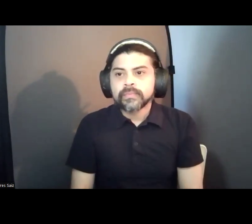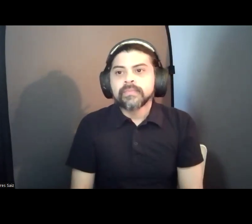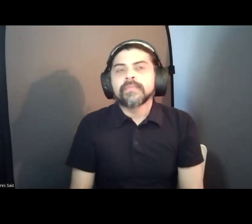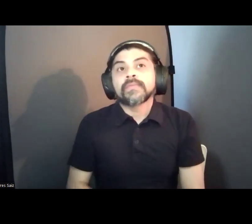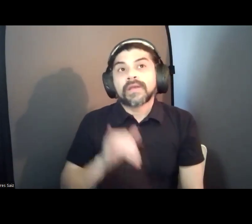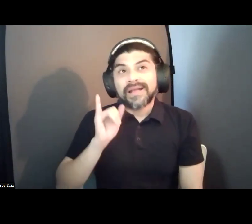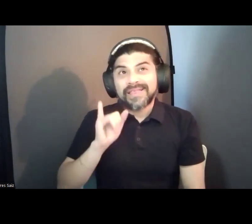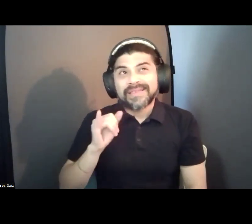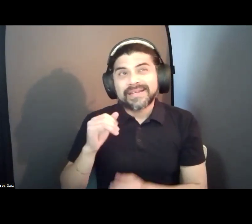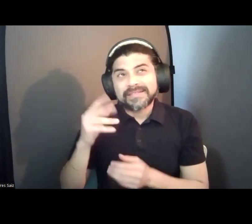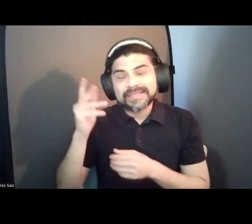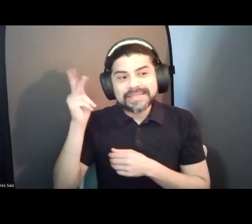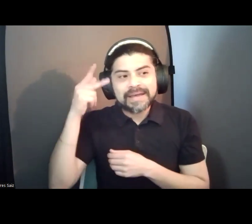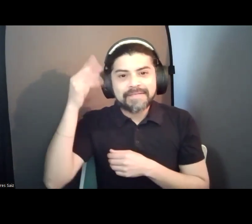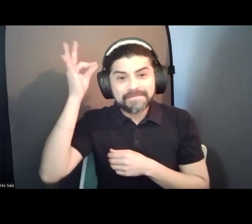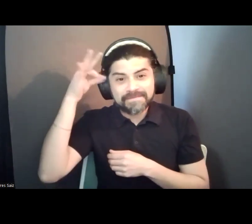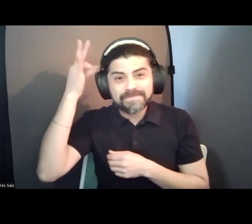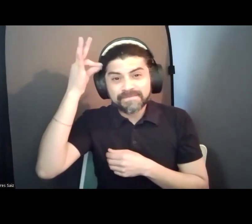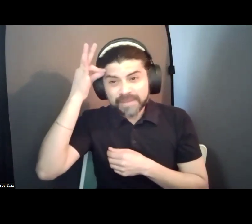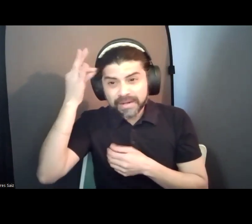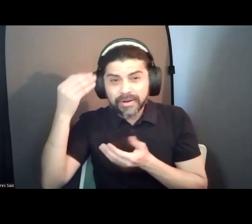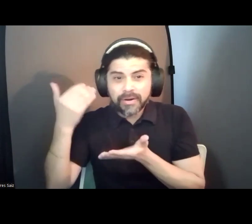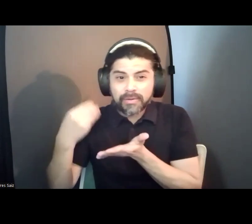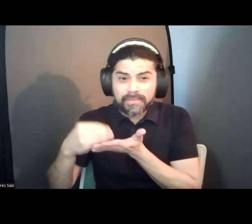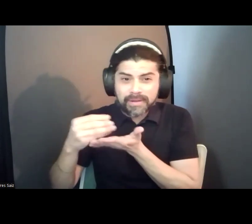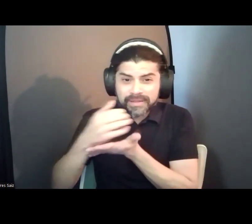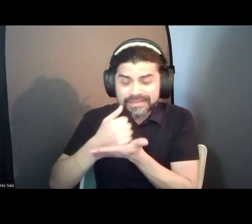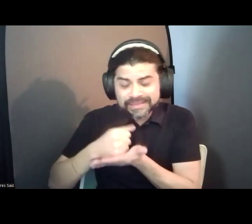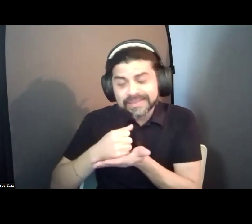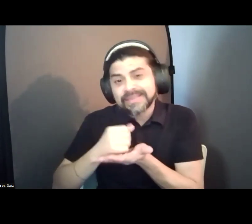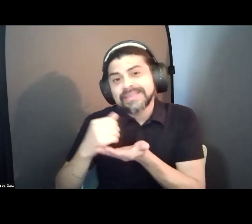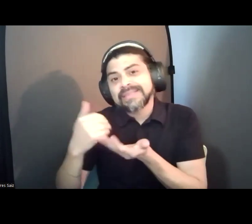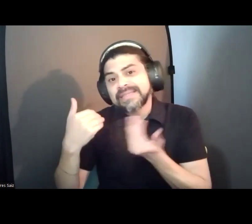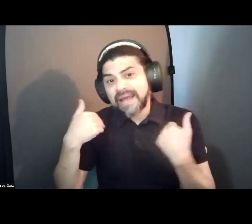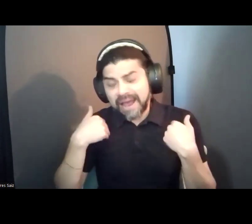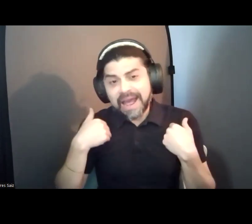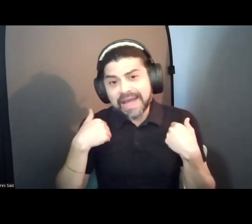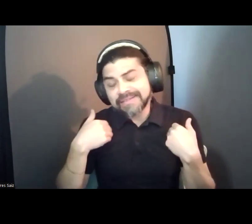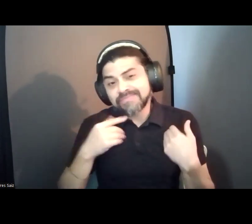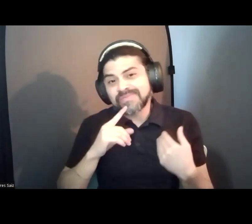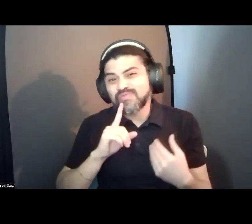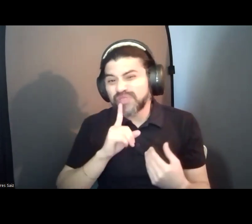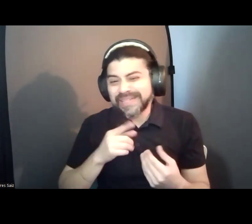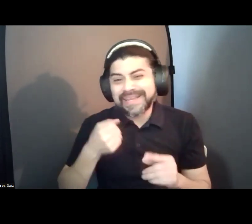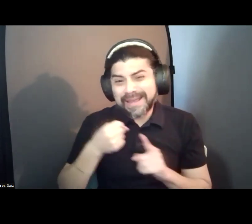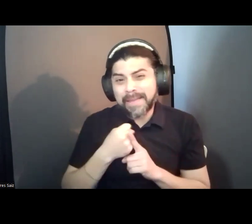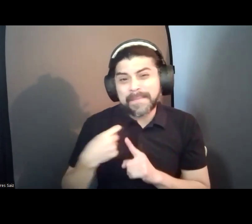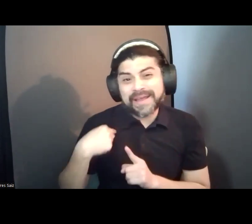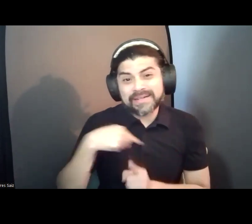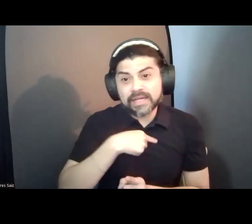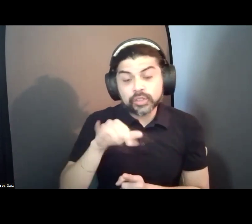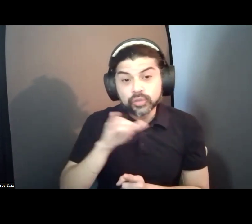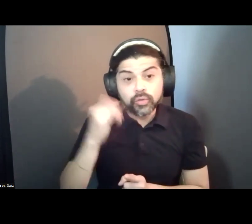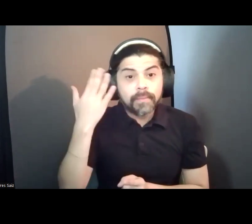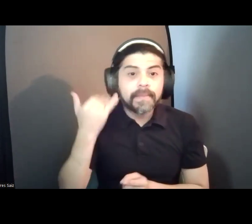on our own kind of state revenues and budget, whether it's tariff policy in the last year or otherwise. So as a whole, when we turn to our own